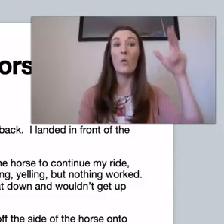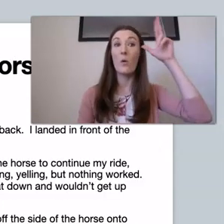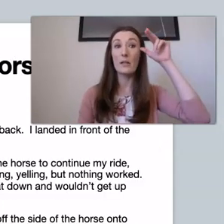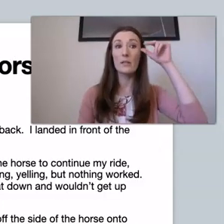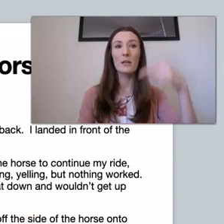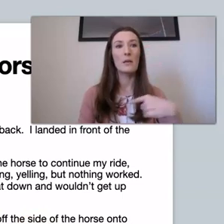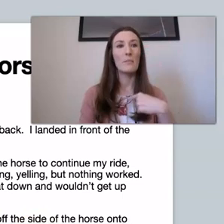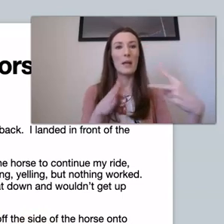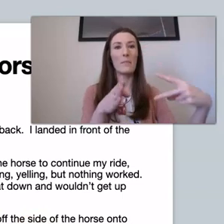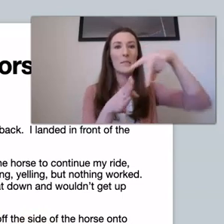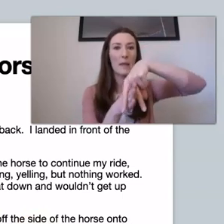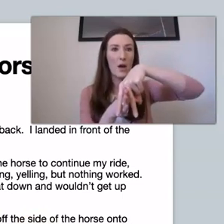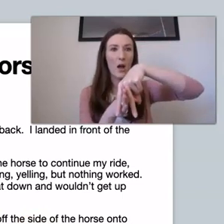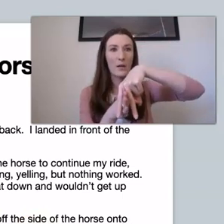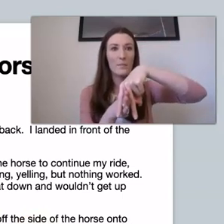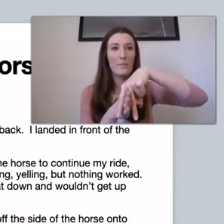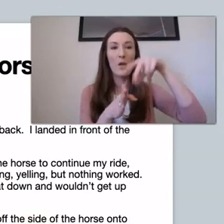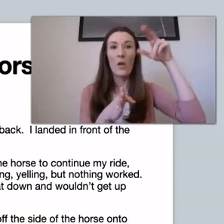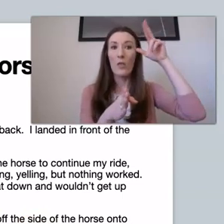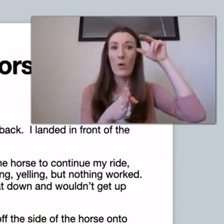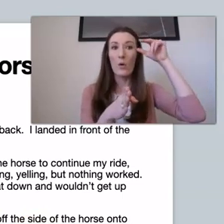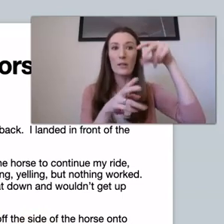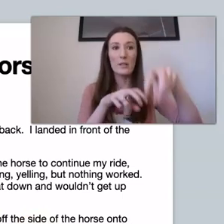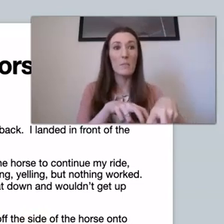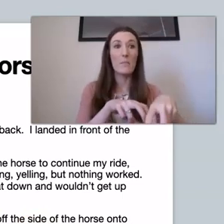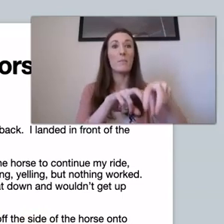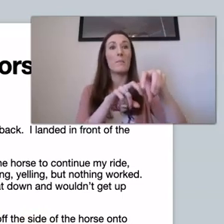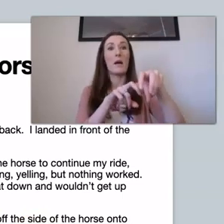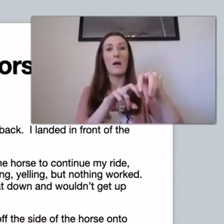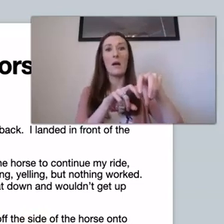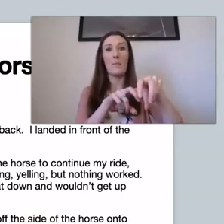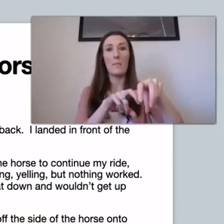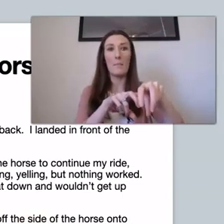okay, so horse, me, get on. The horse